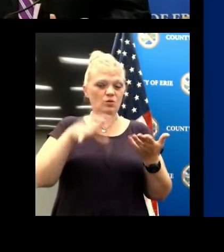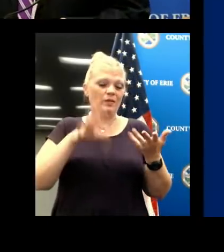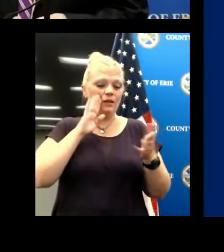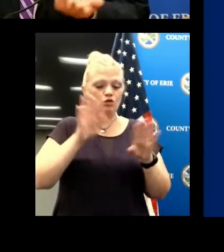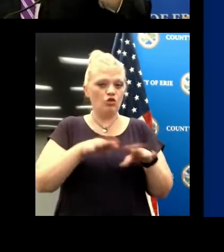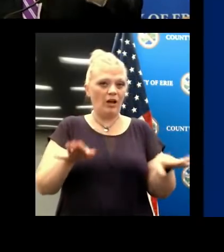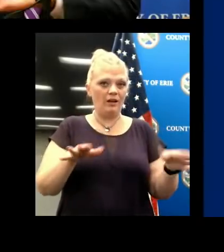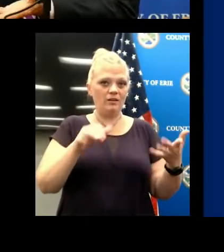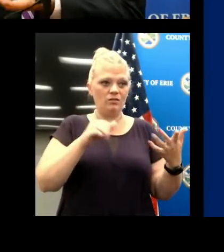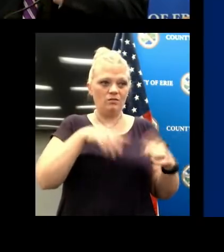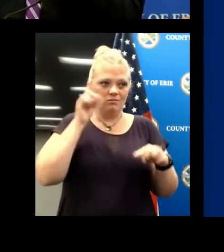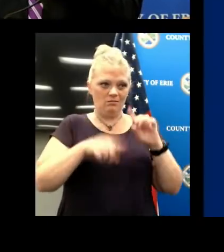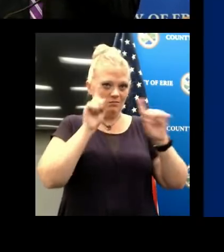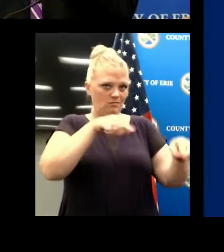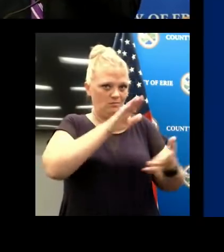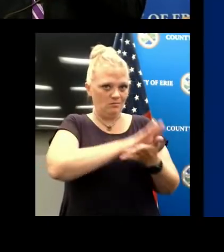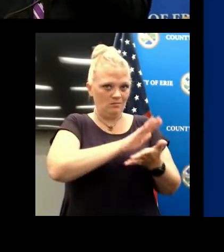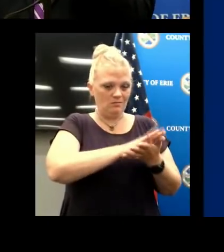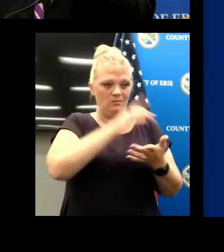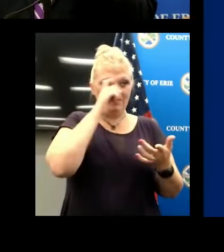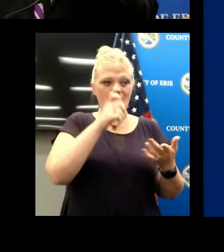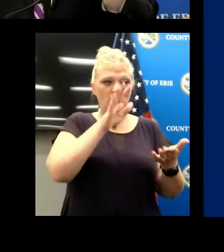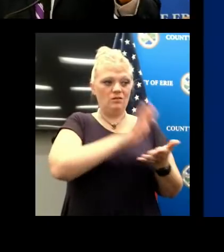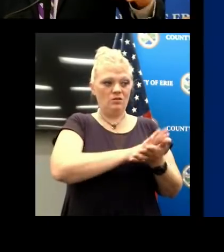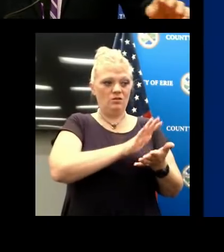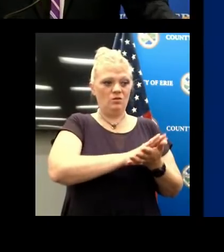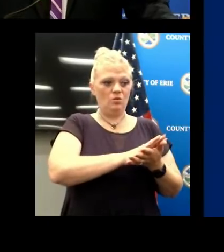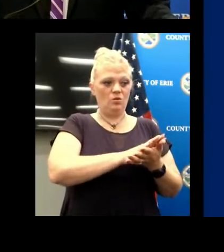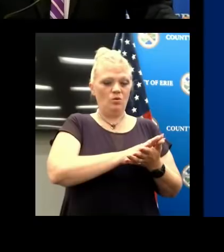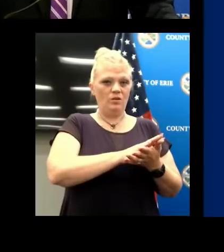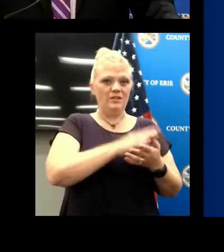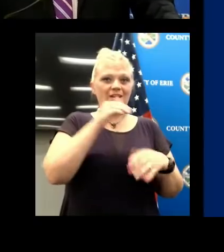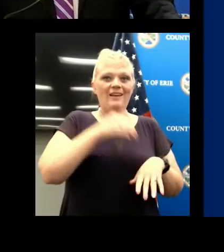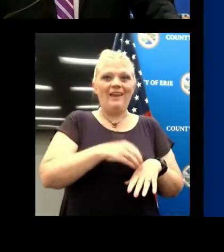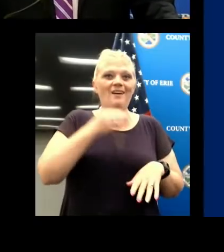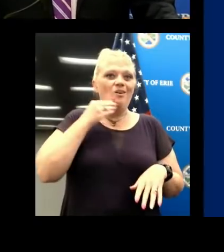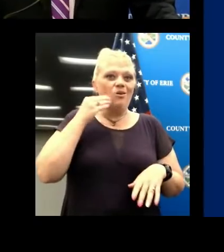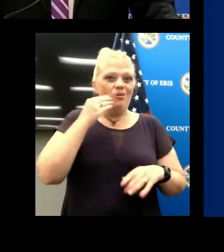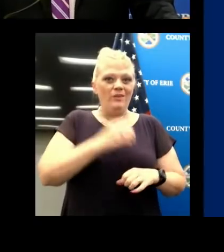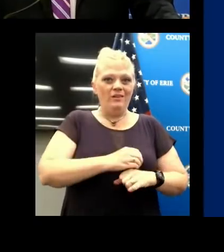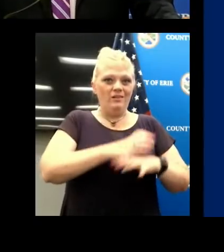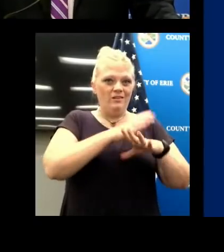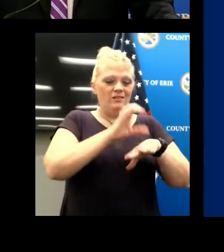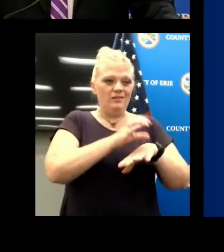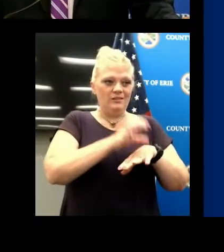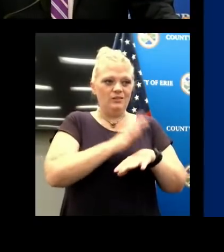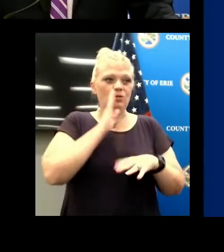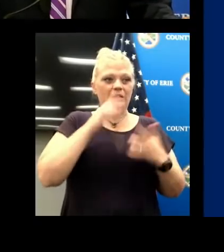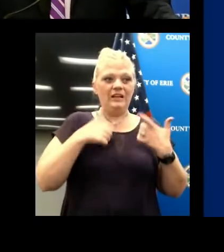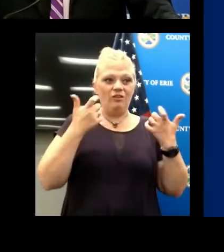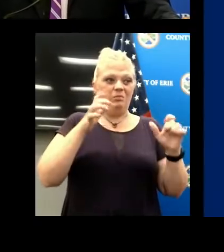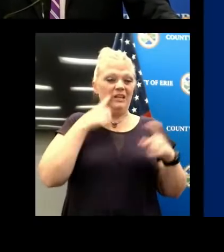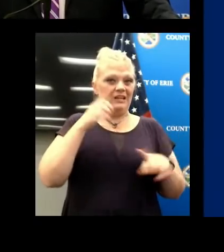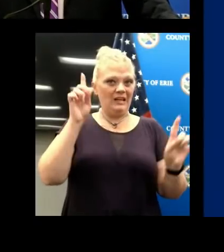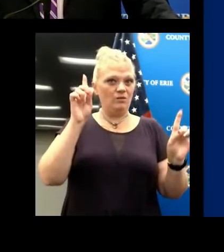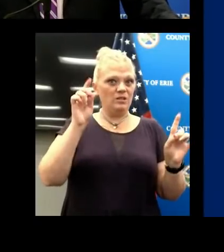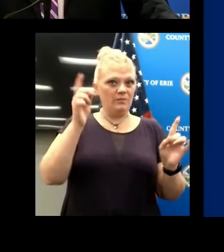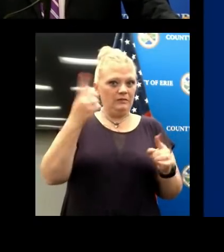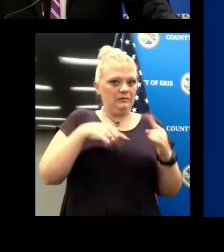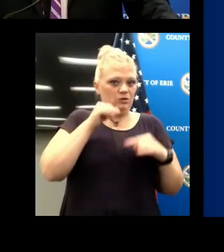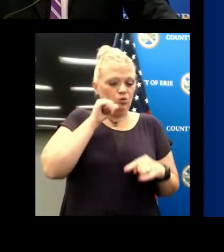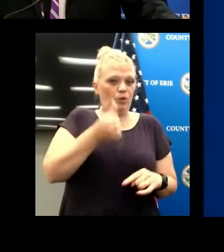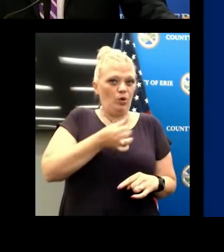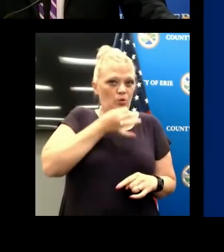child is not going to school because the school is doing virtual learning. So we're going to have a big announcement coming tomorrow